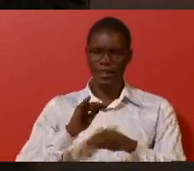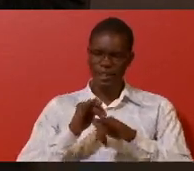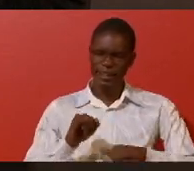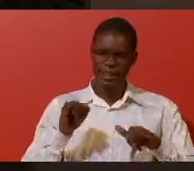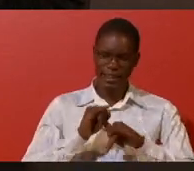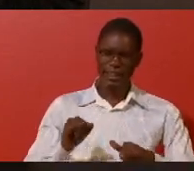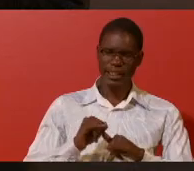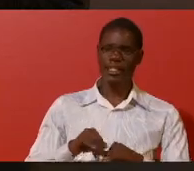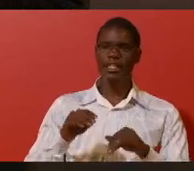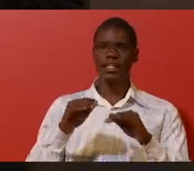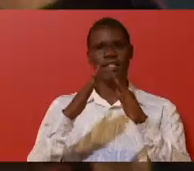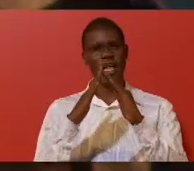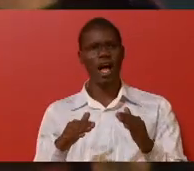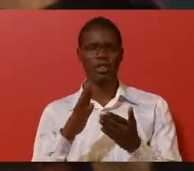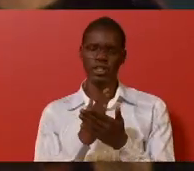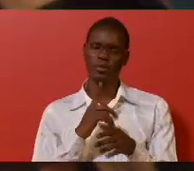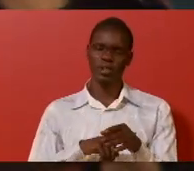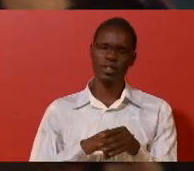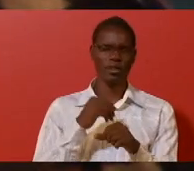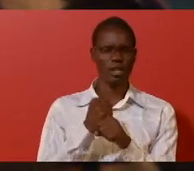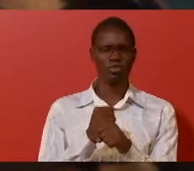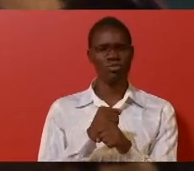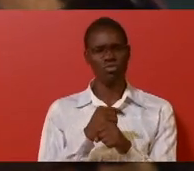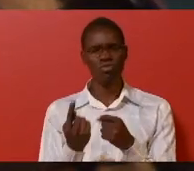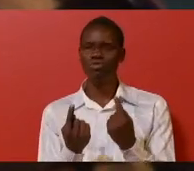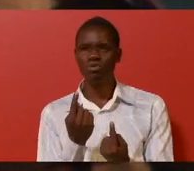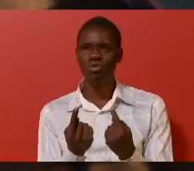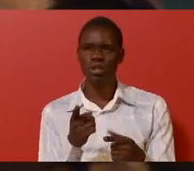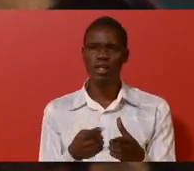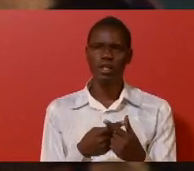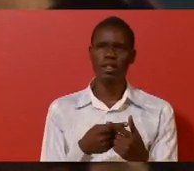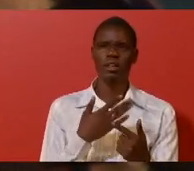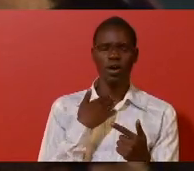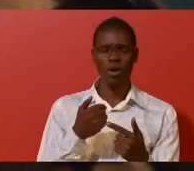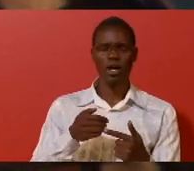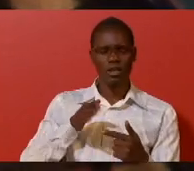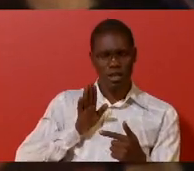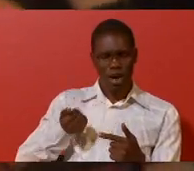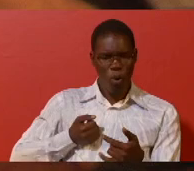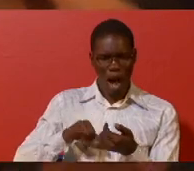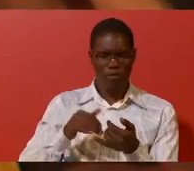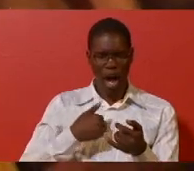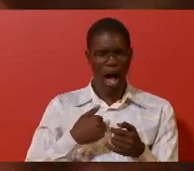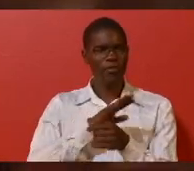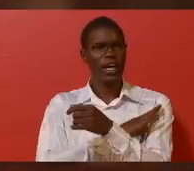clean the bathroom. Sometimes I would do the laundry, because I wanted my wife to have energy for other things.